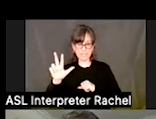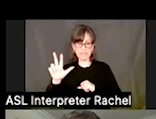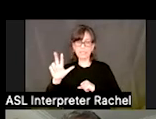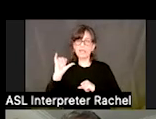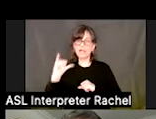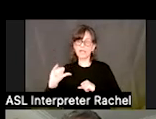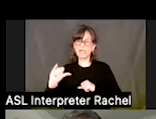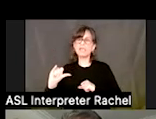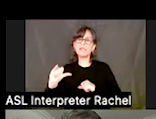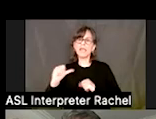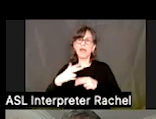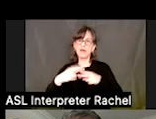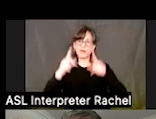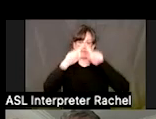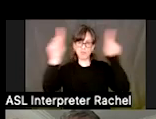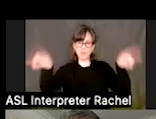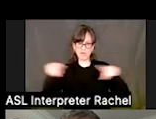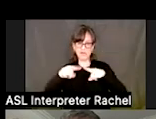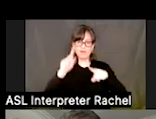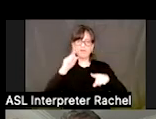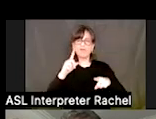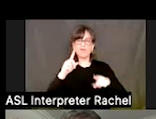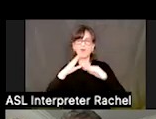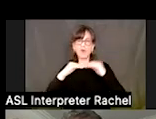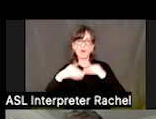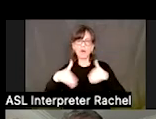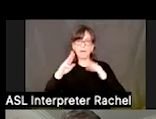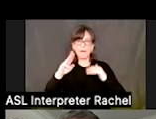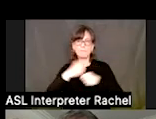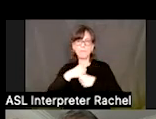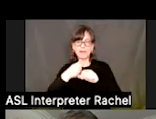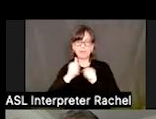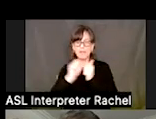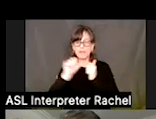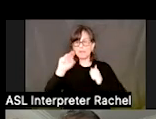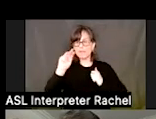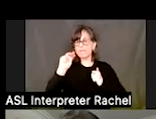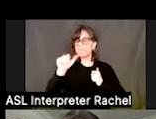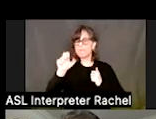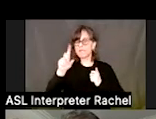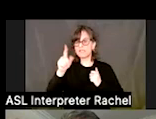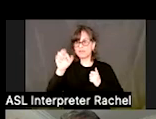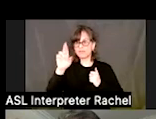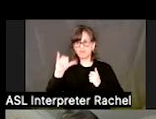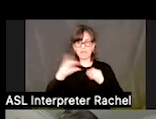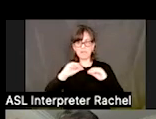called for this warning sign to be placed in unreinforced masonry buildings. And you saw these go up like crazy